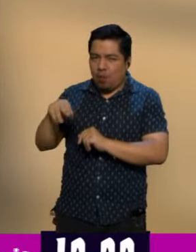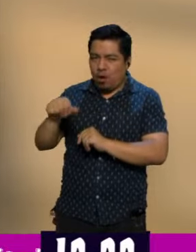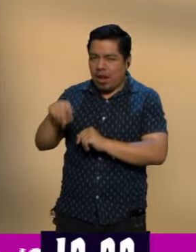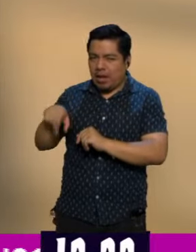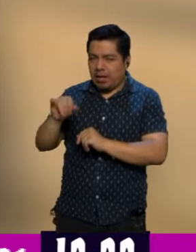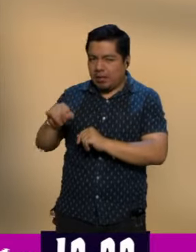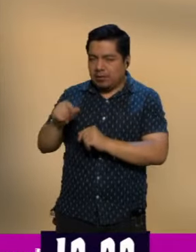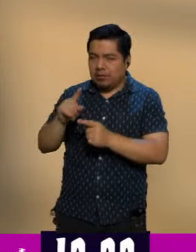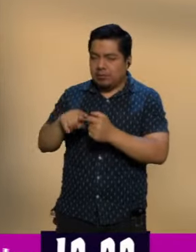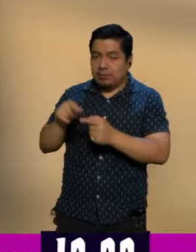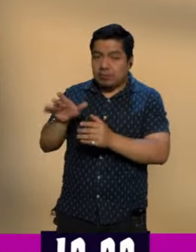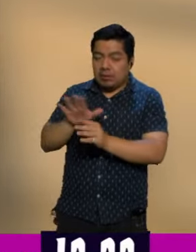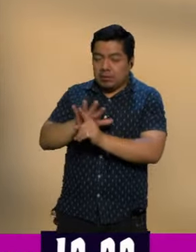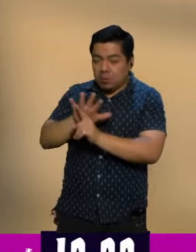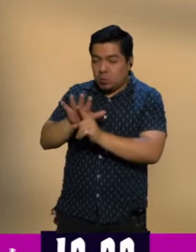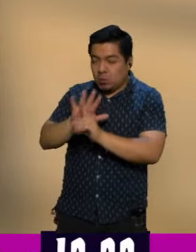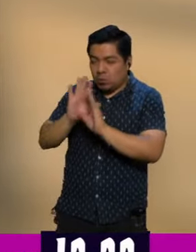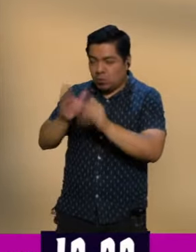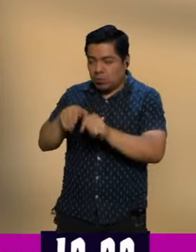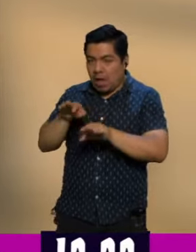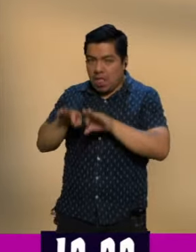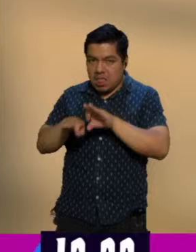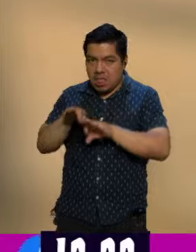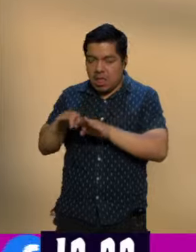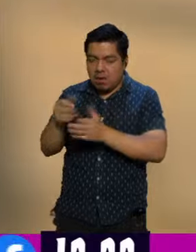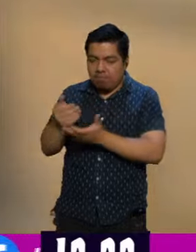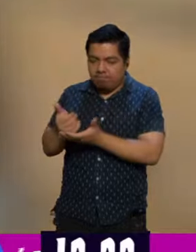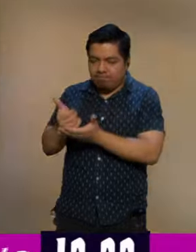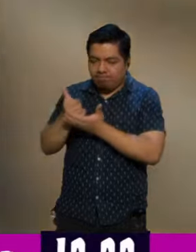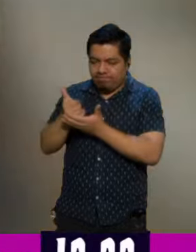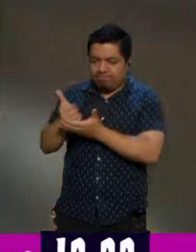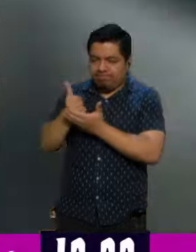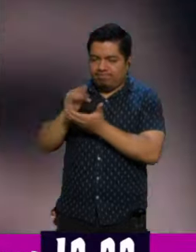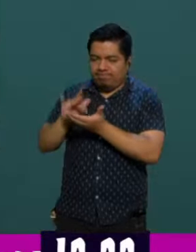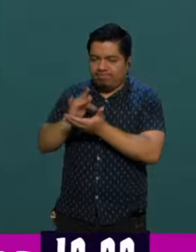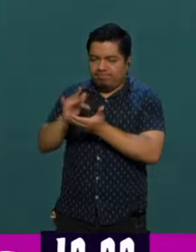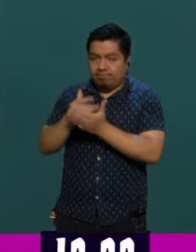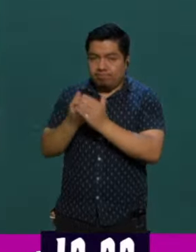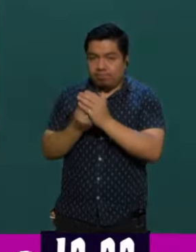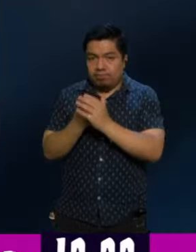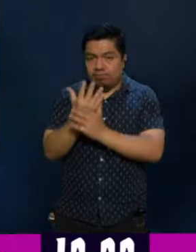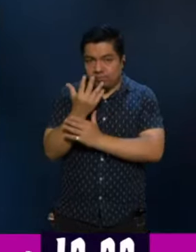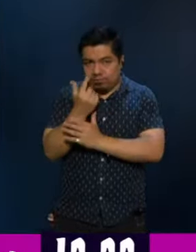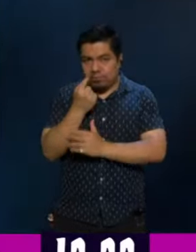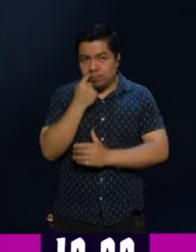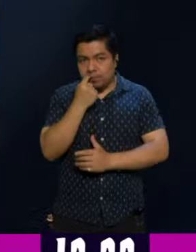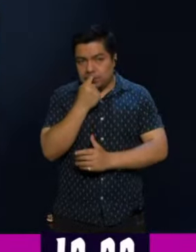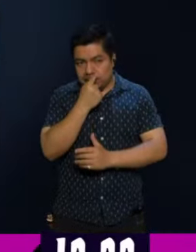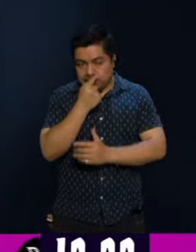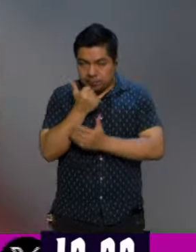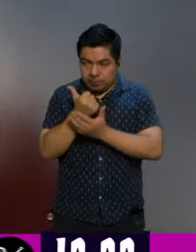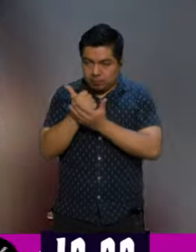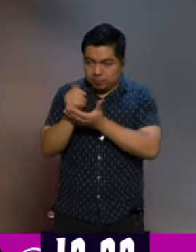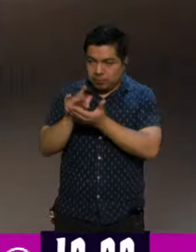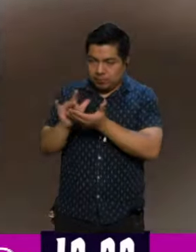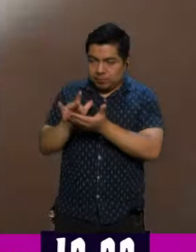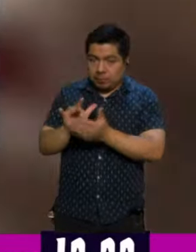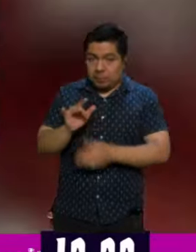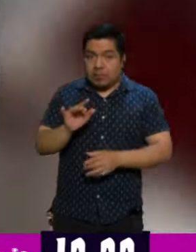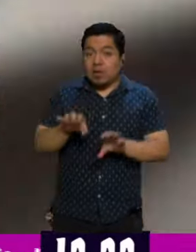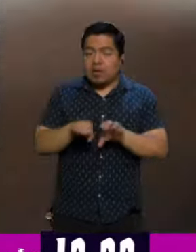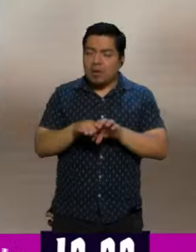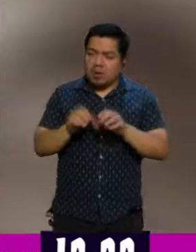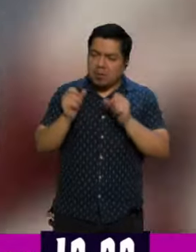Louis XVI monarchy, to support this new democracy, and the